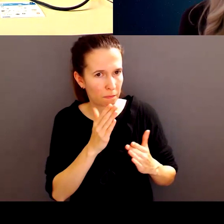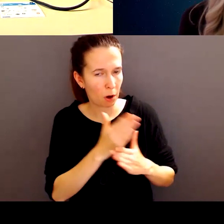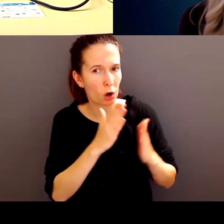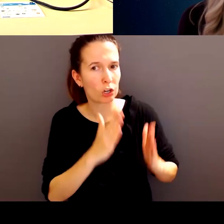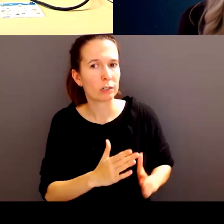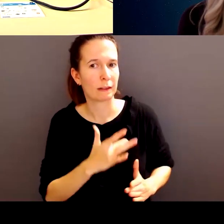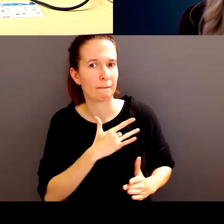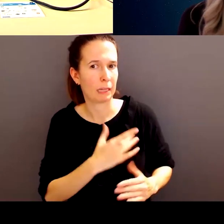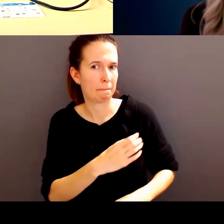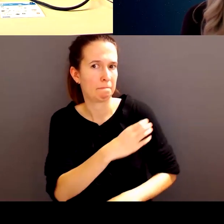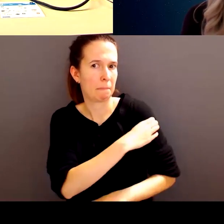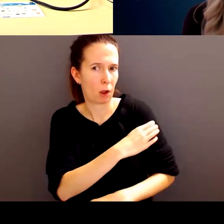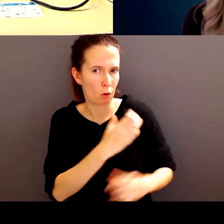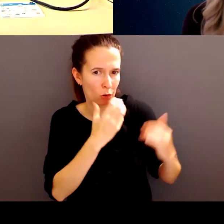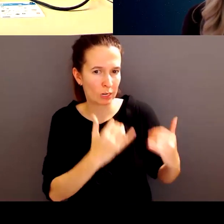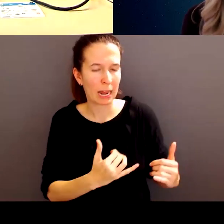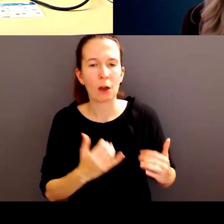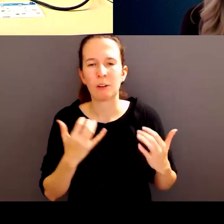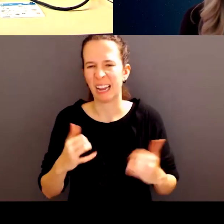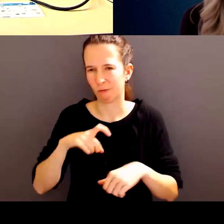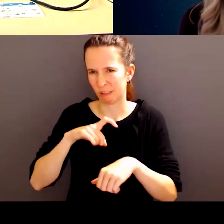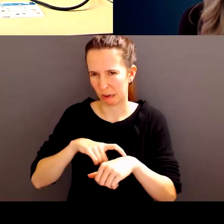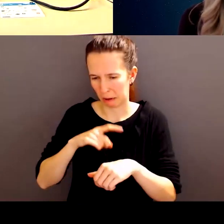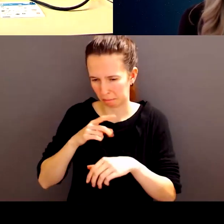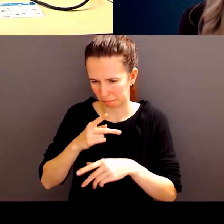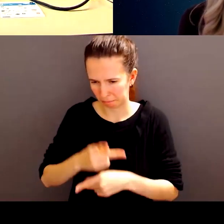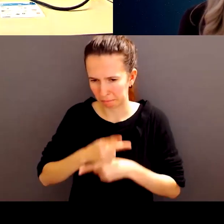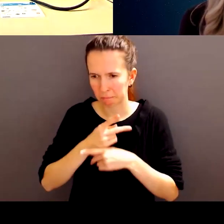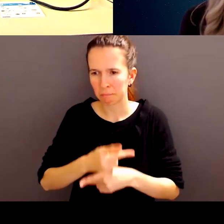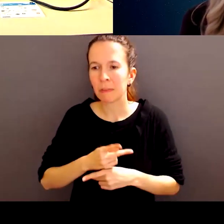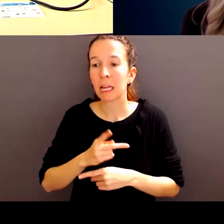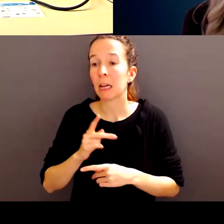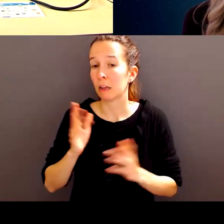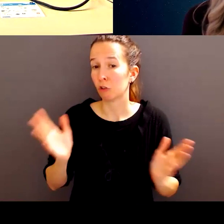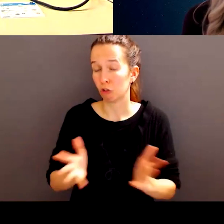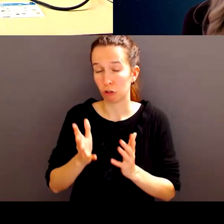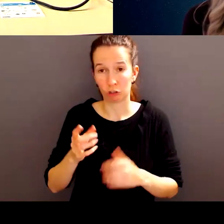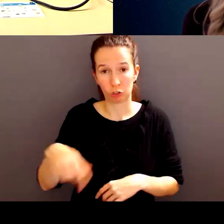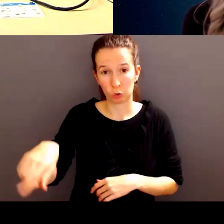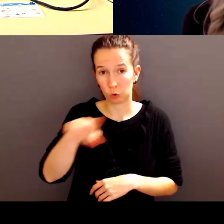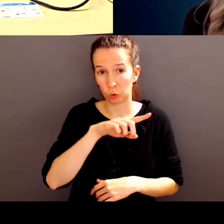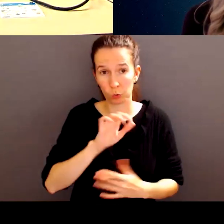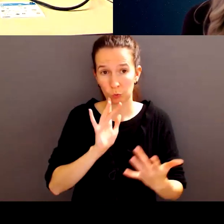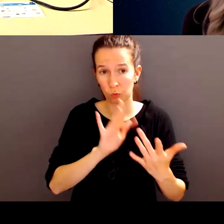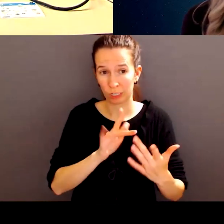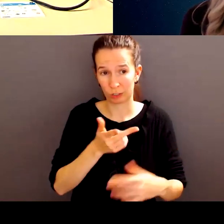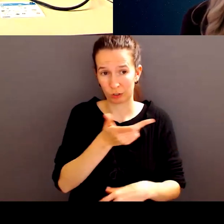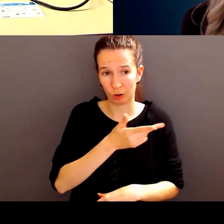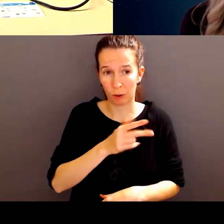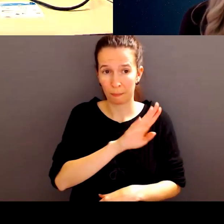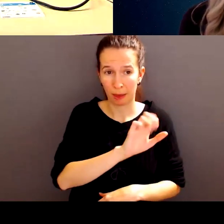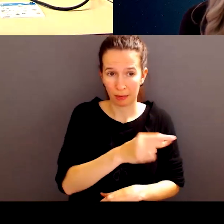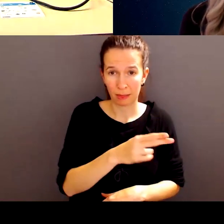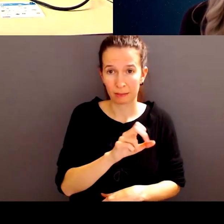time, keep us rolling. And so encourage anyone to reach out to Beth, Sally, and or